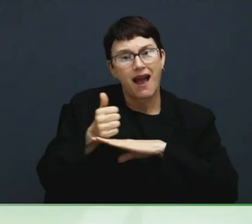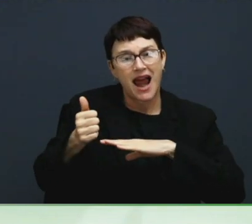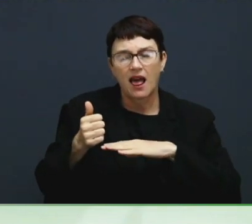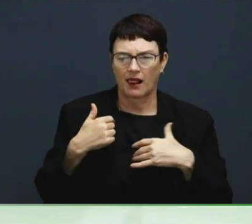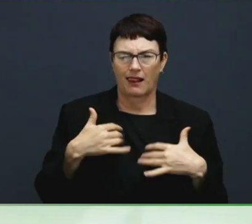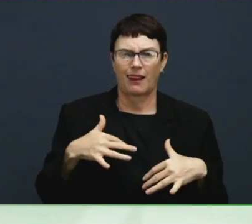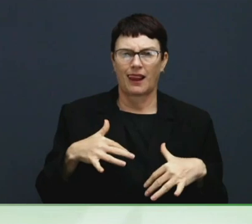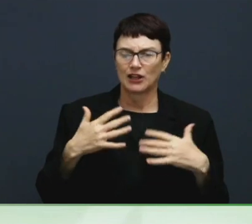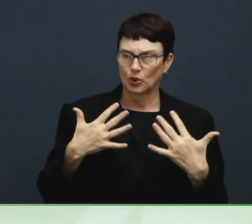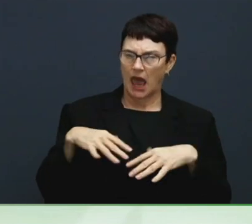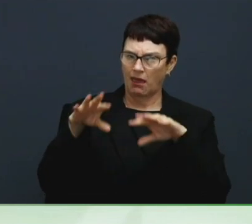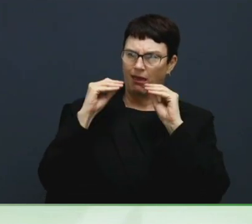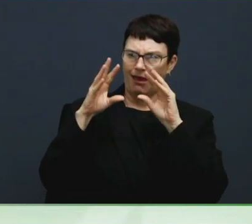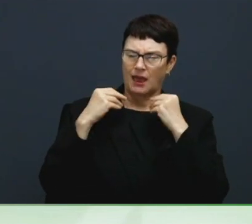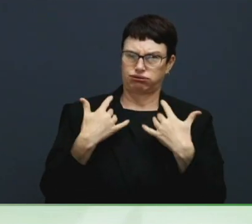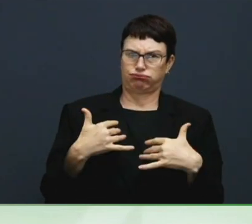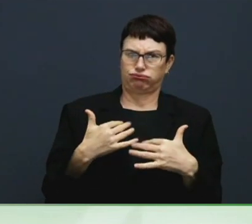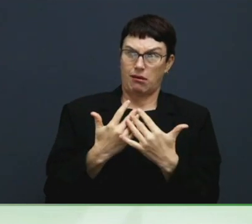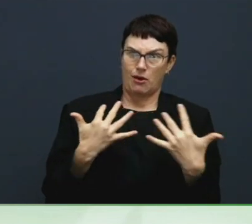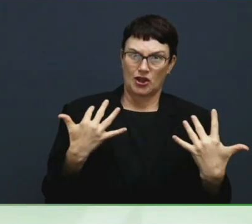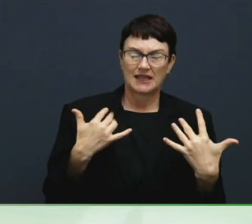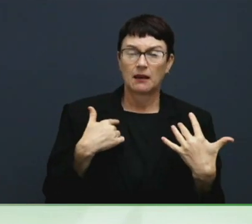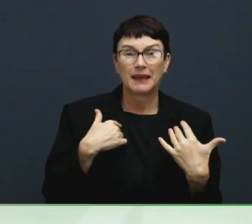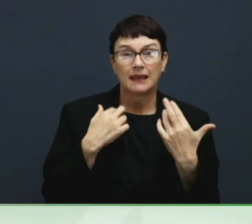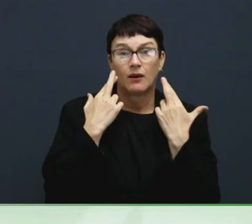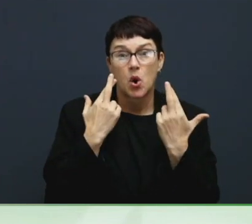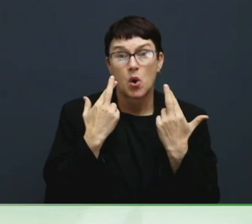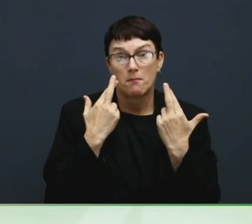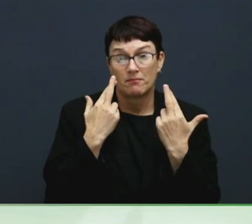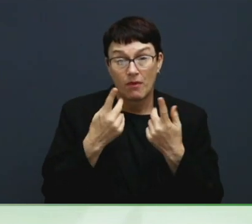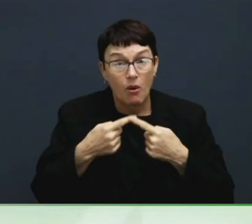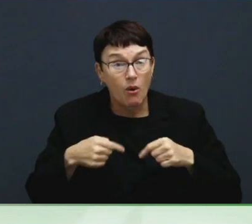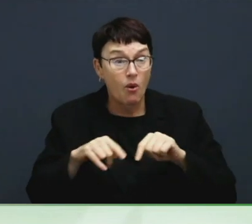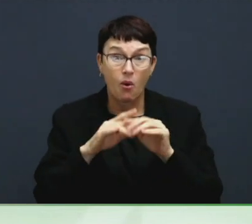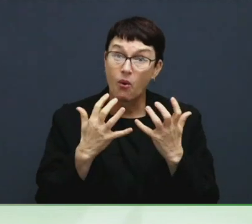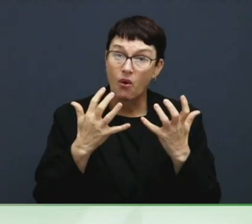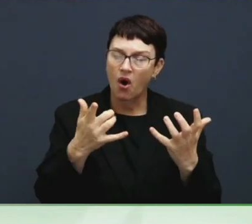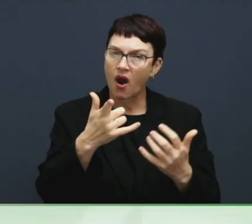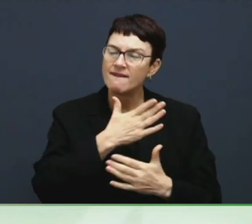today, and I hope that all of us feel empowered to support deaf